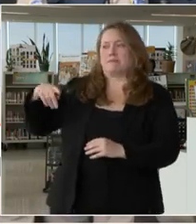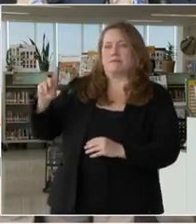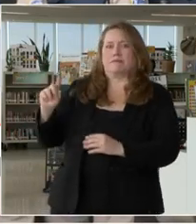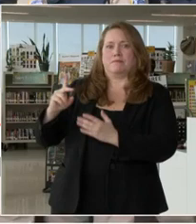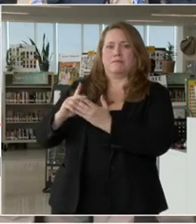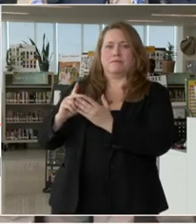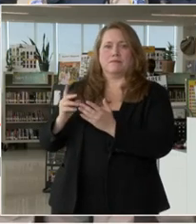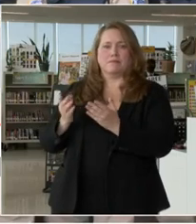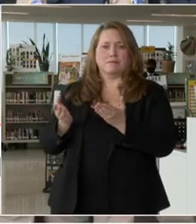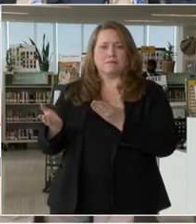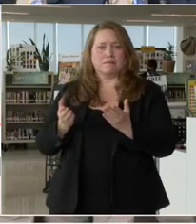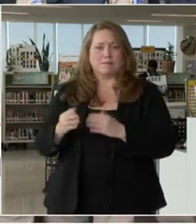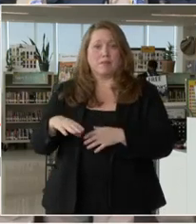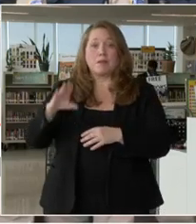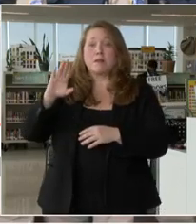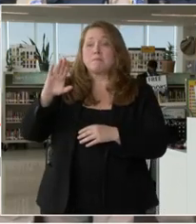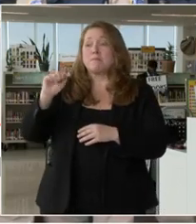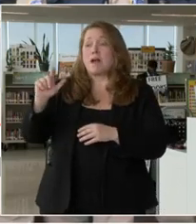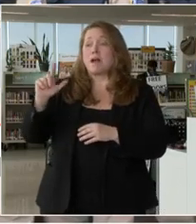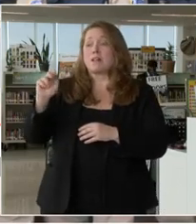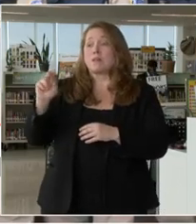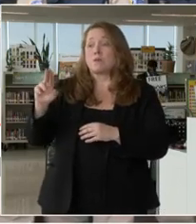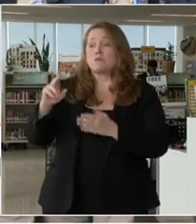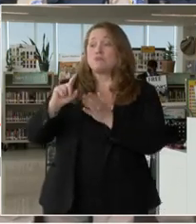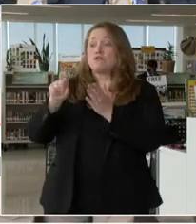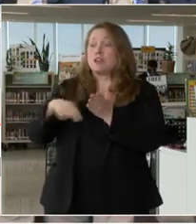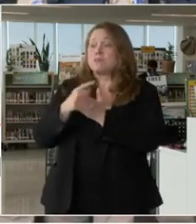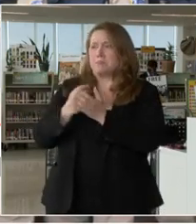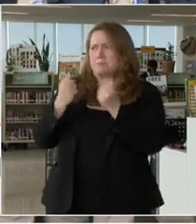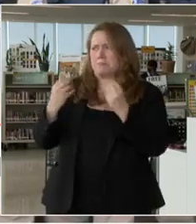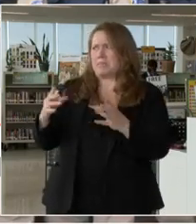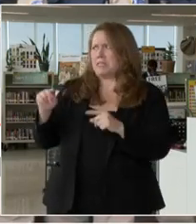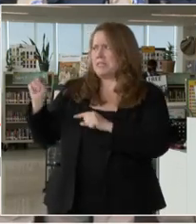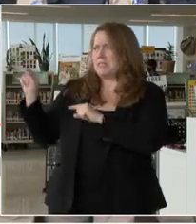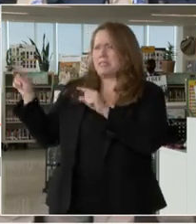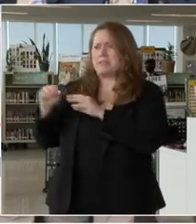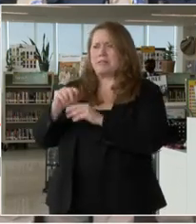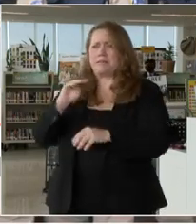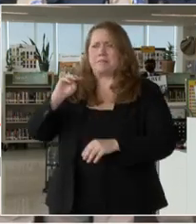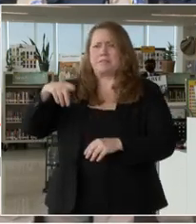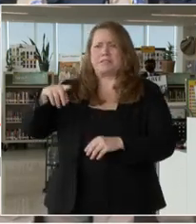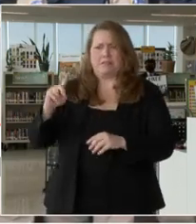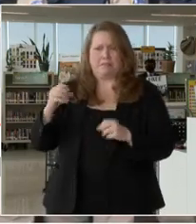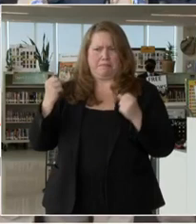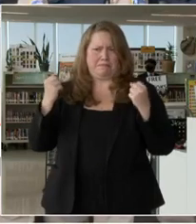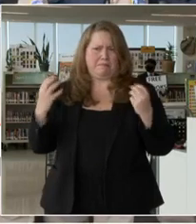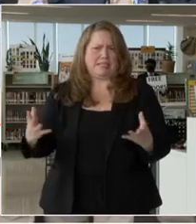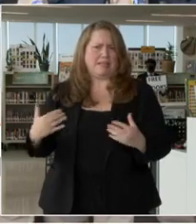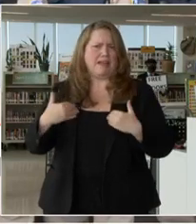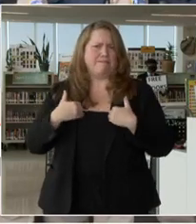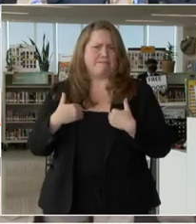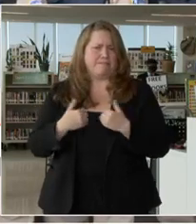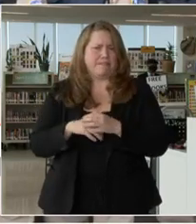Baloo graduates on the pathway for more Baloo students to join their ranks.